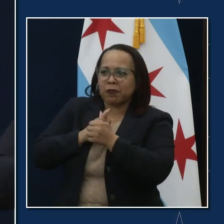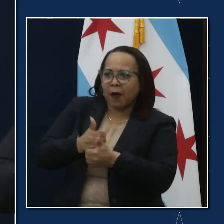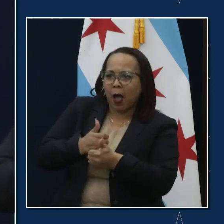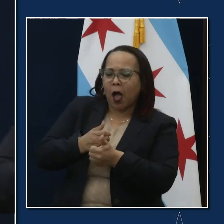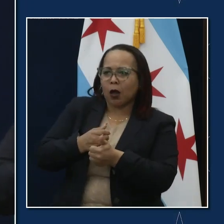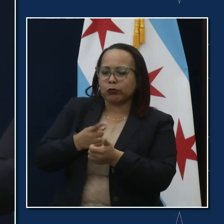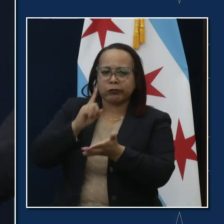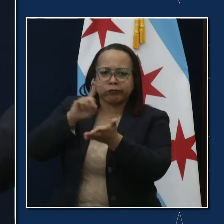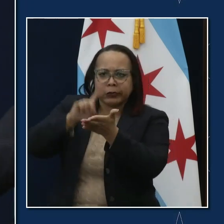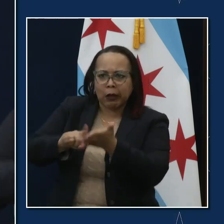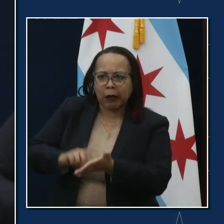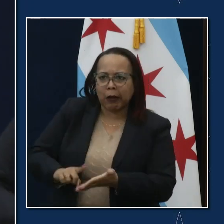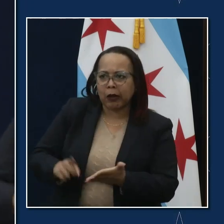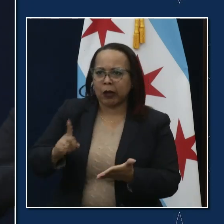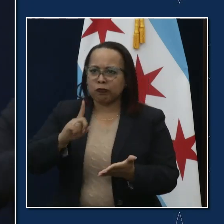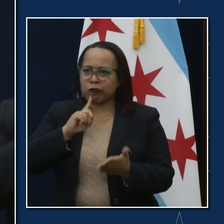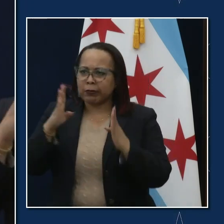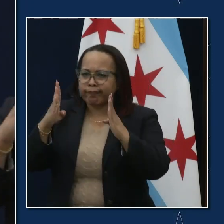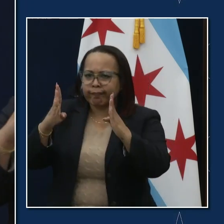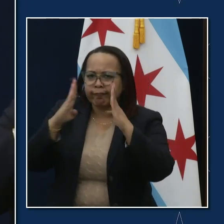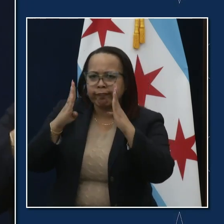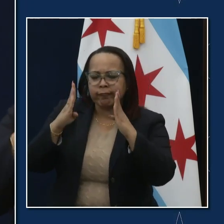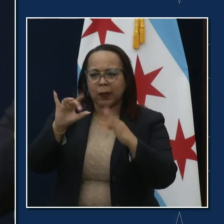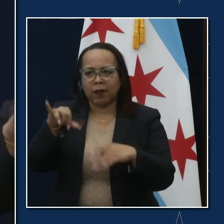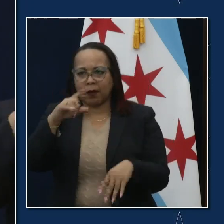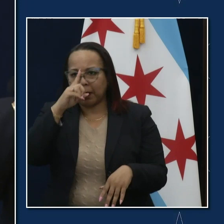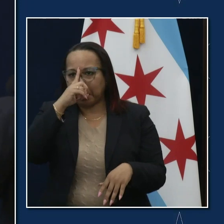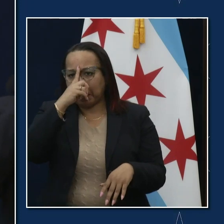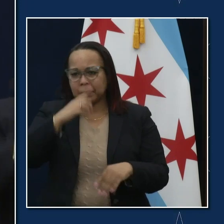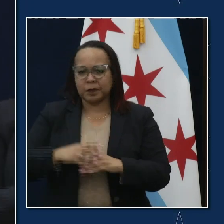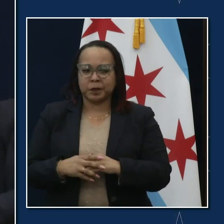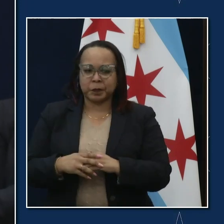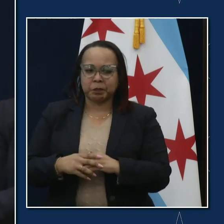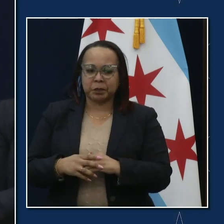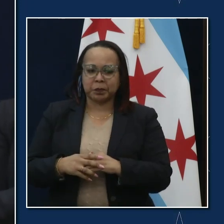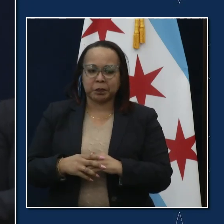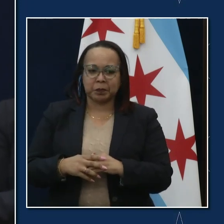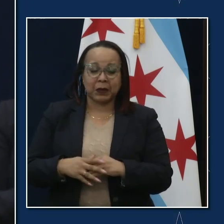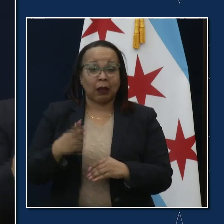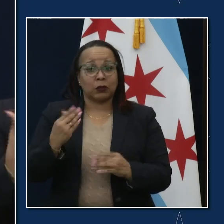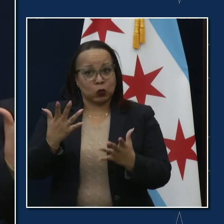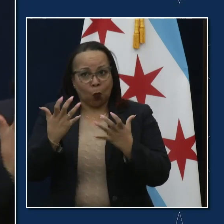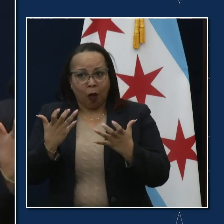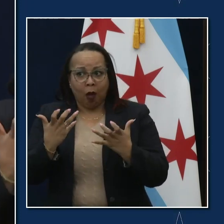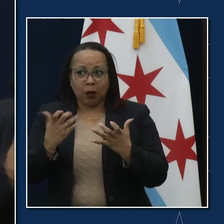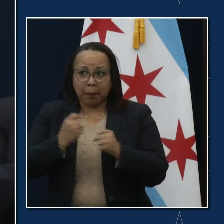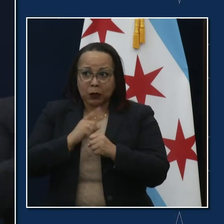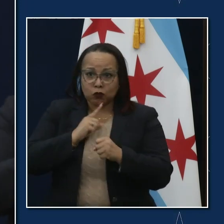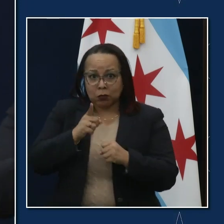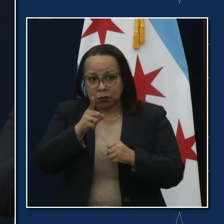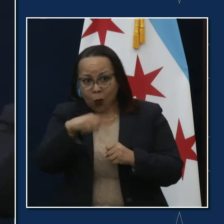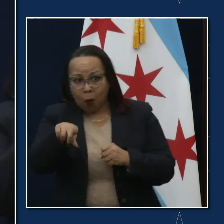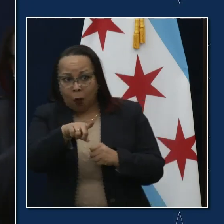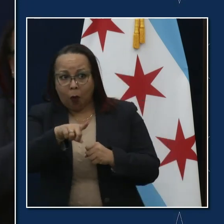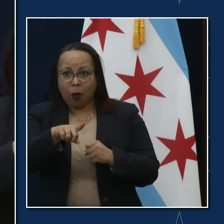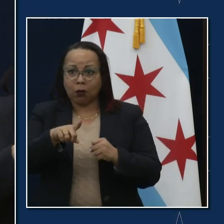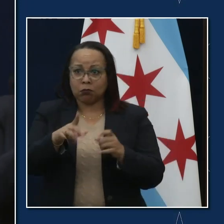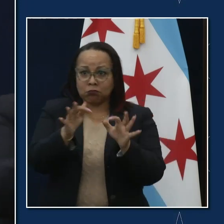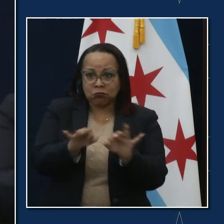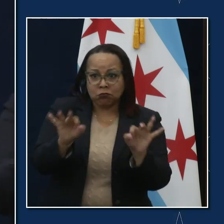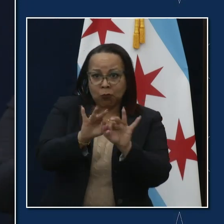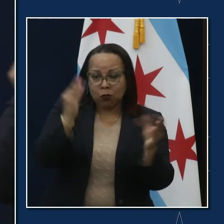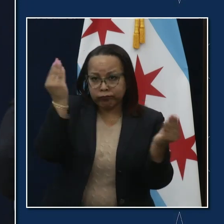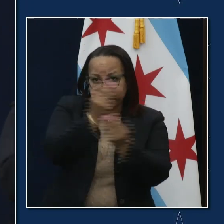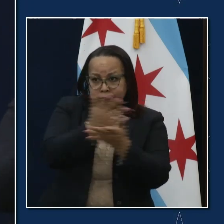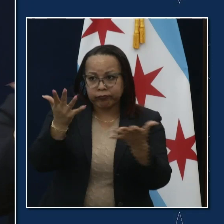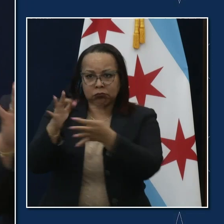data, continues to really pay close attention, and wants to make sure you're all getting the most important messaging